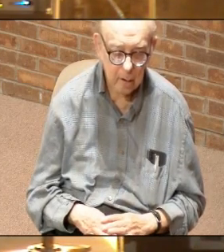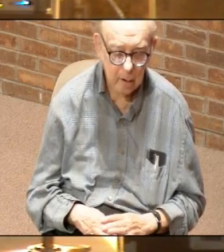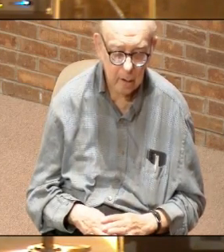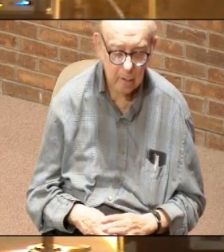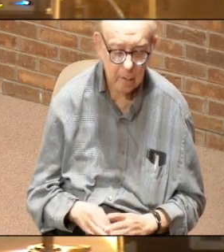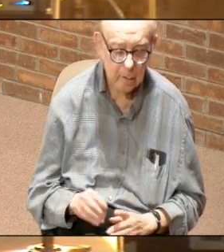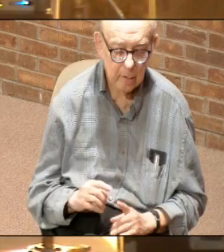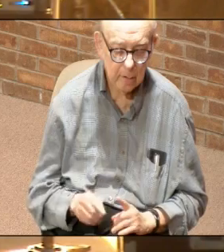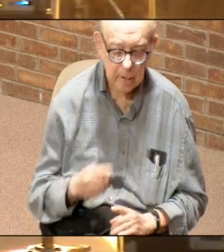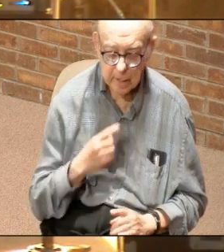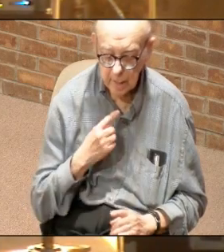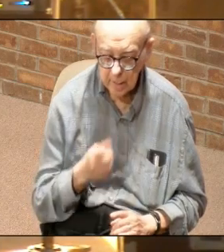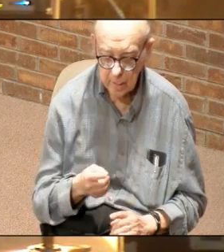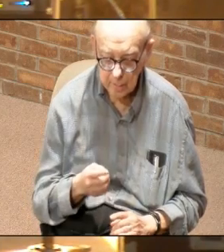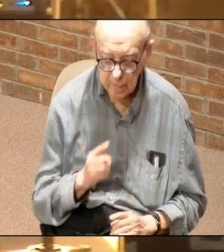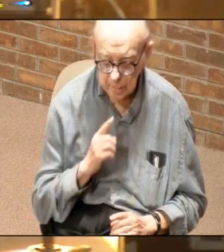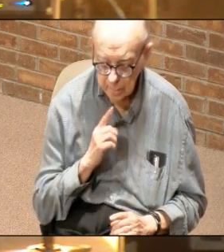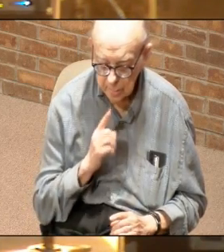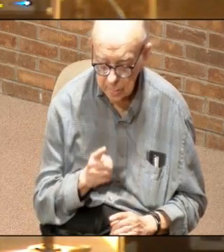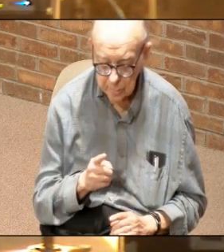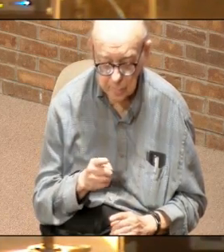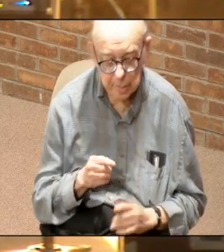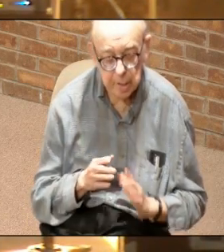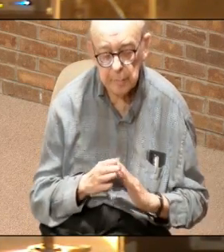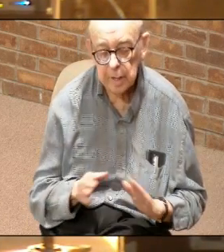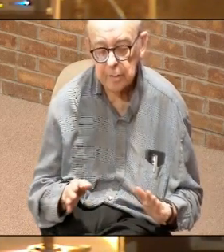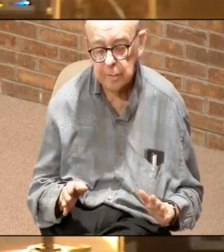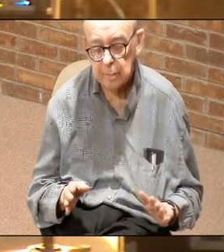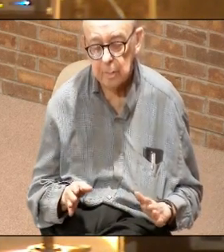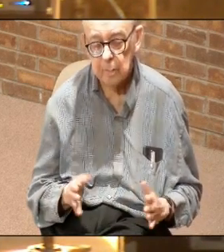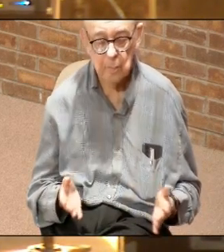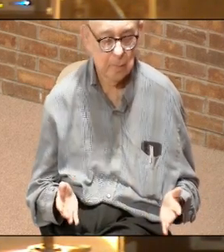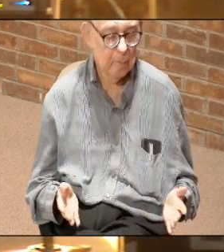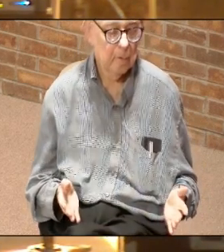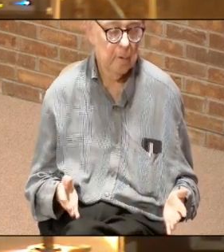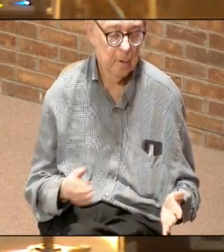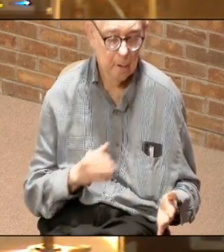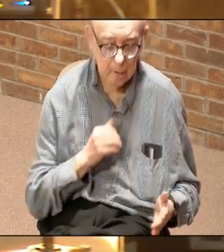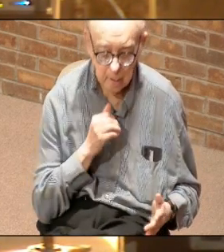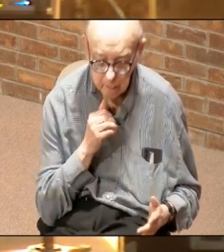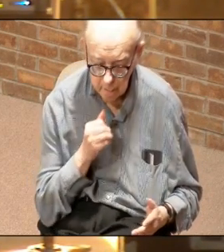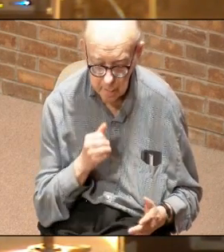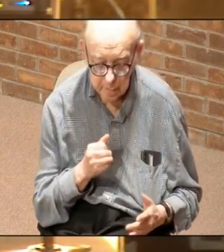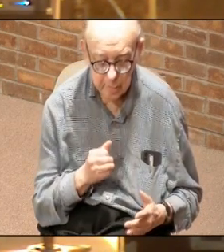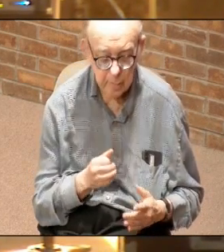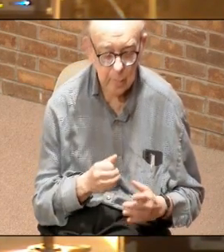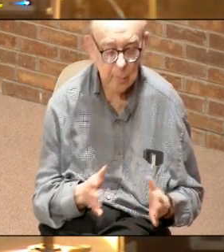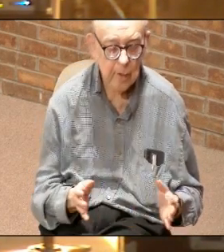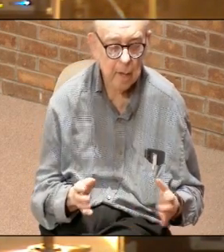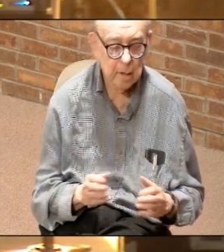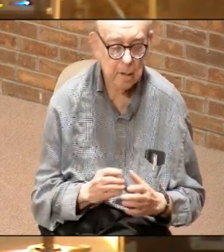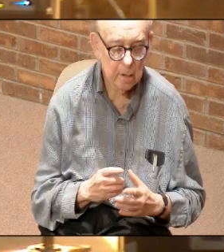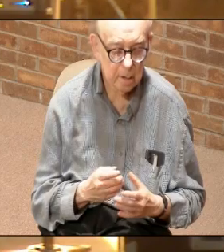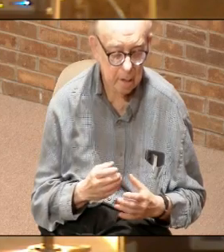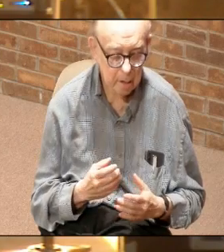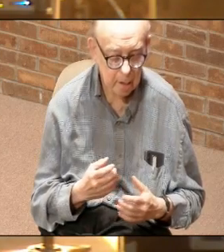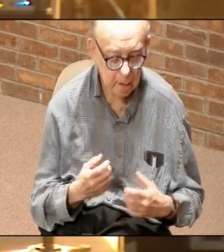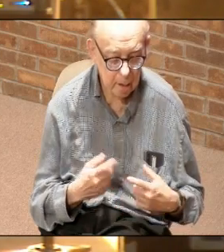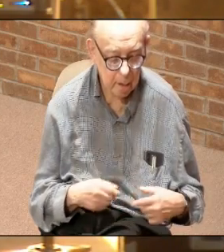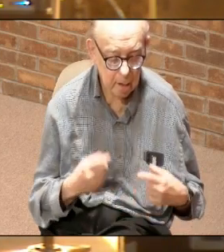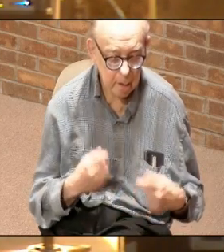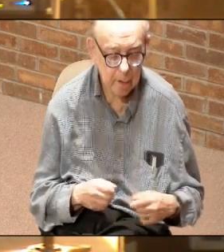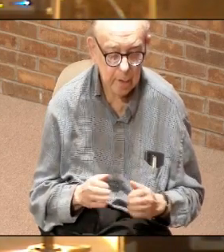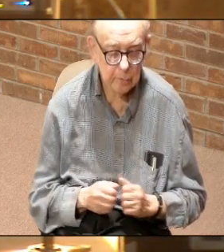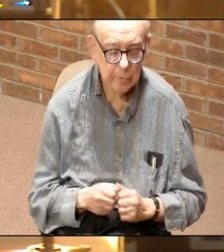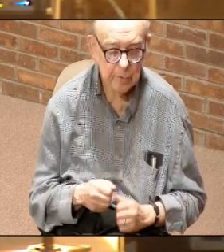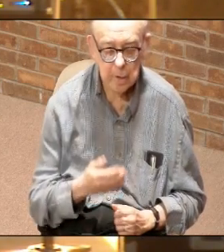But can I tell you what is truly peace? It's not the absence of conflict, but it is the presence of